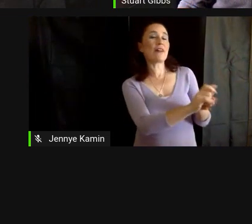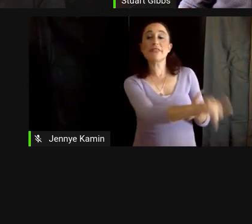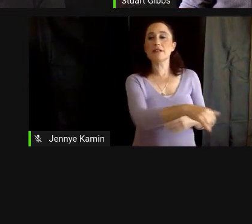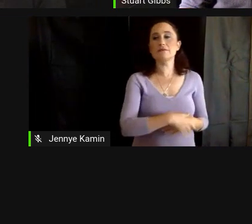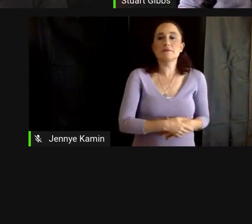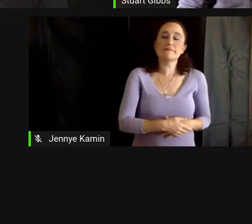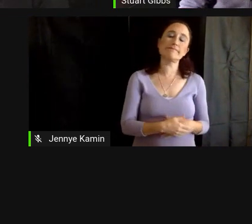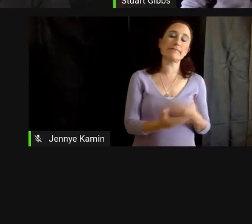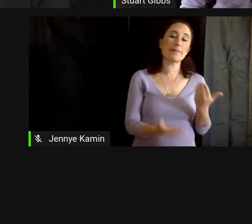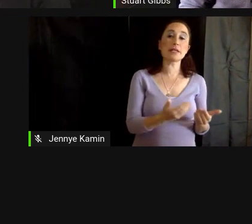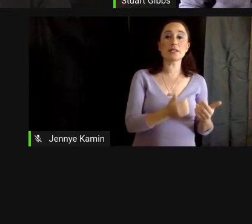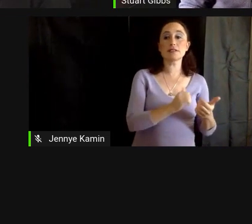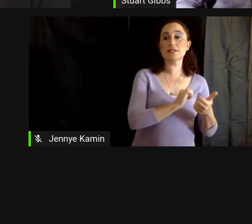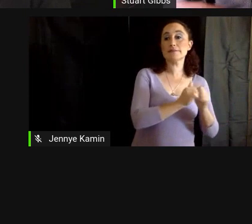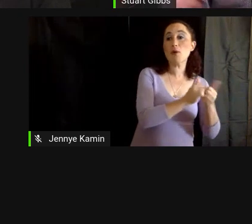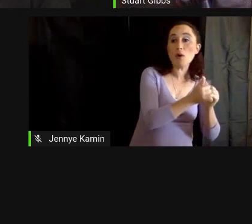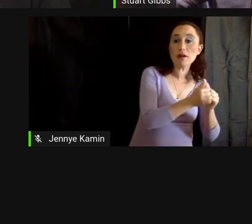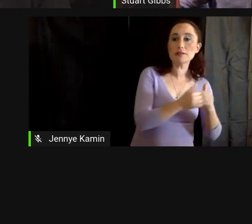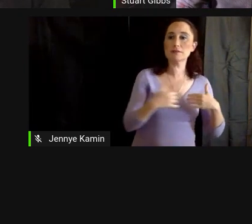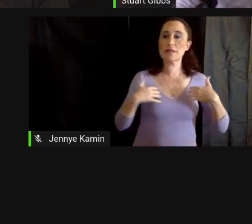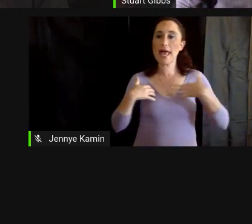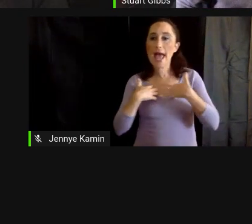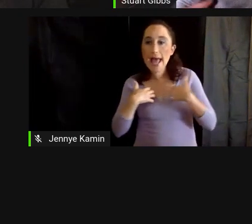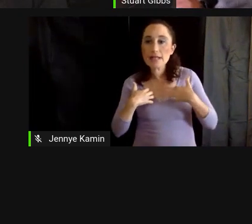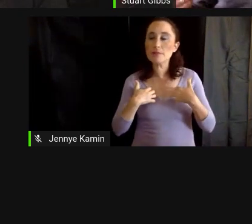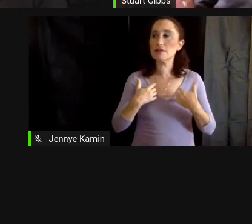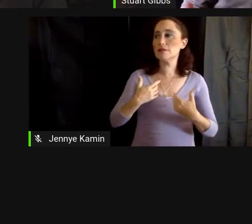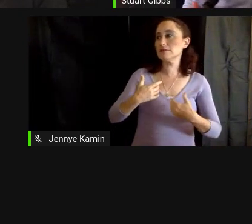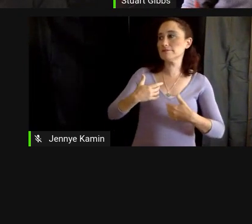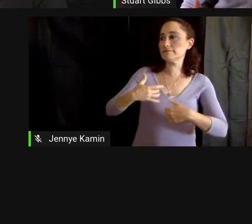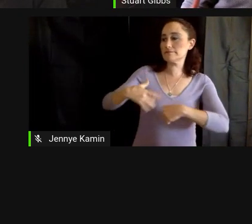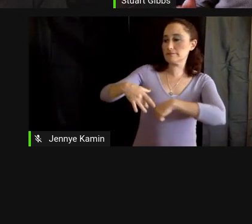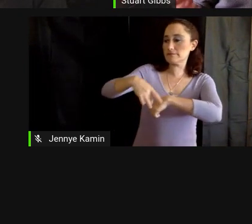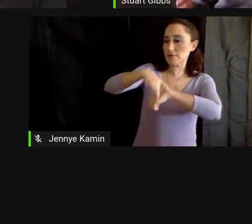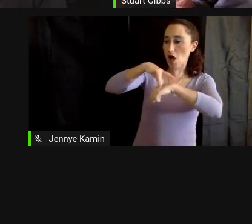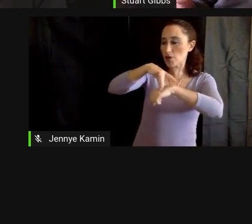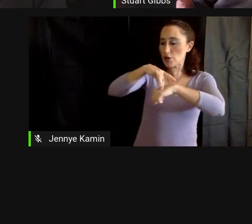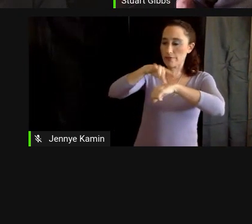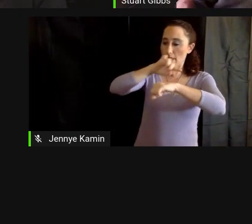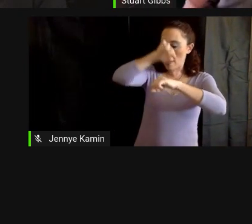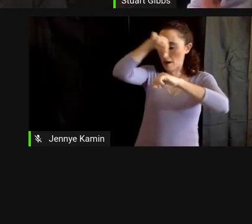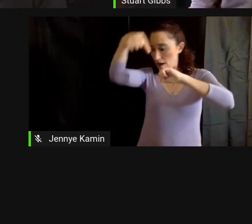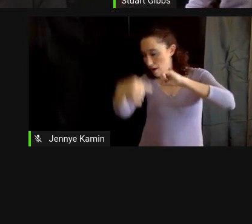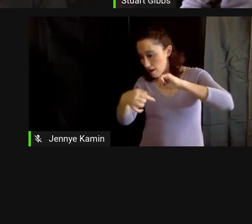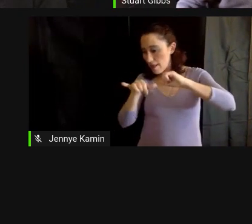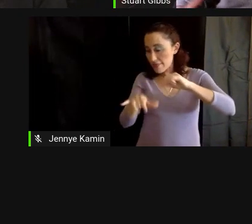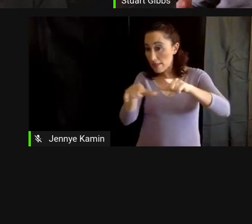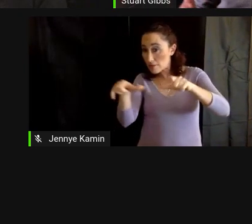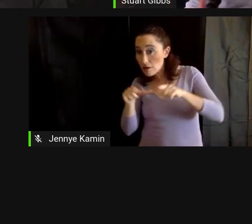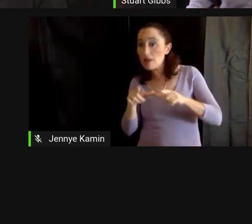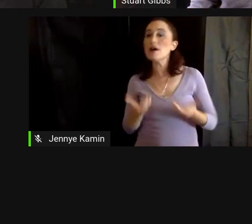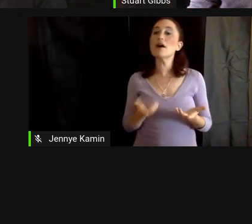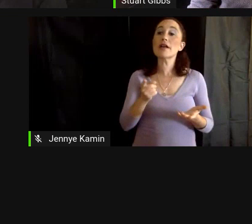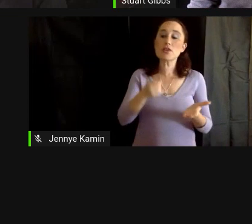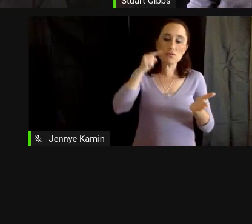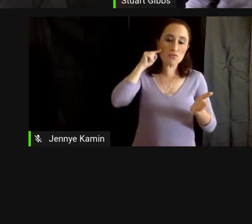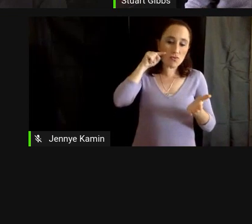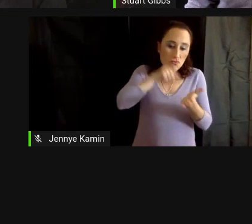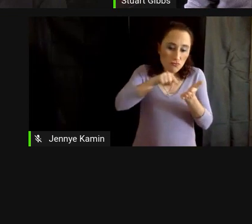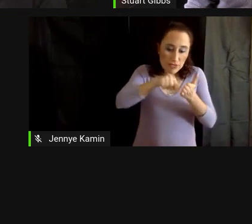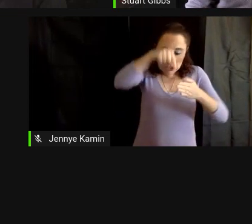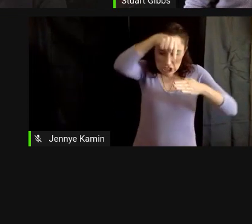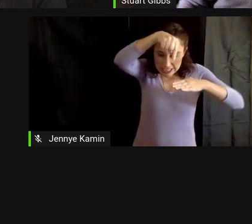sport or maybe a kind of animal or a place on earth. And if you go and you research and you do like a deep